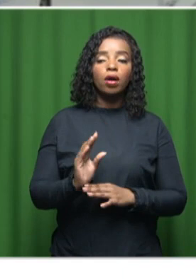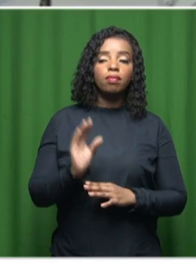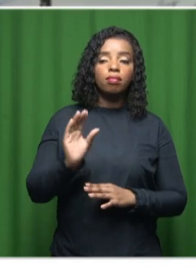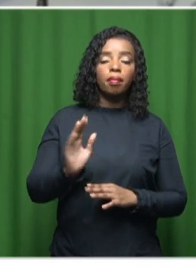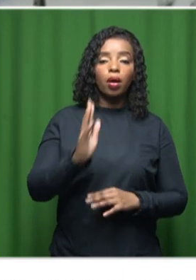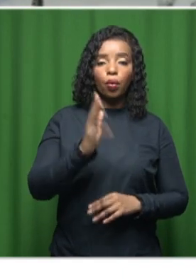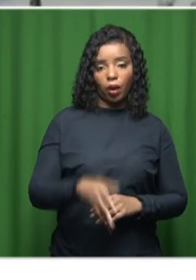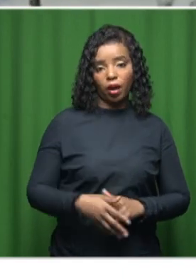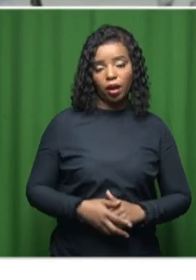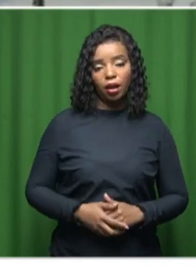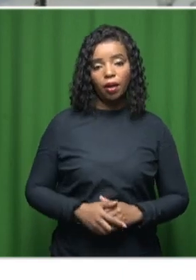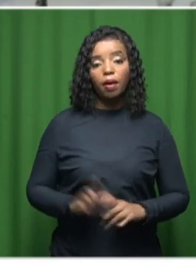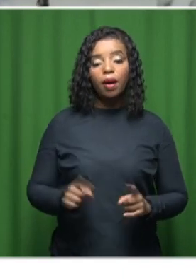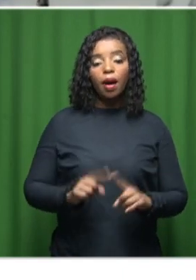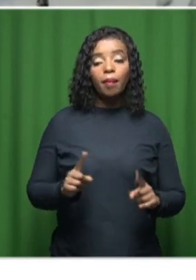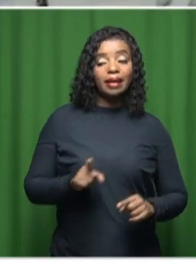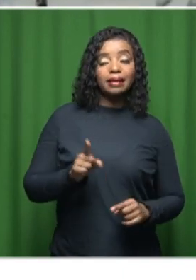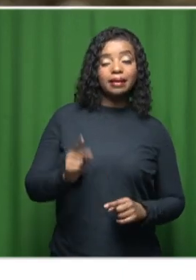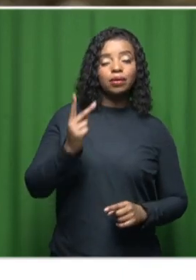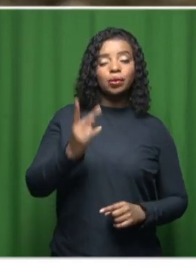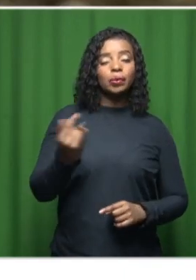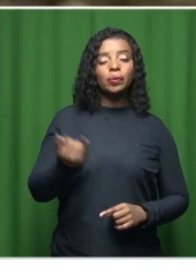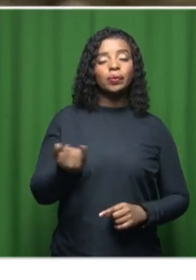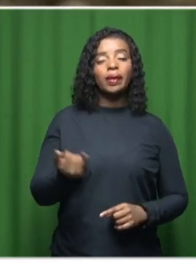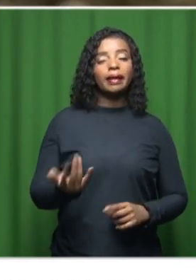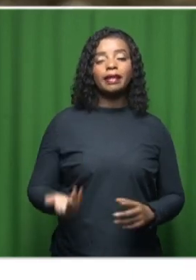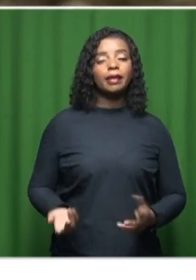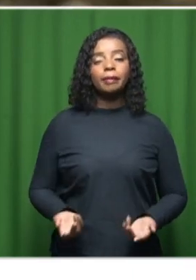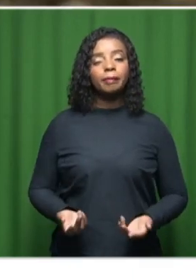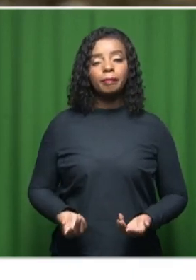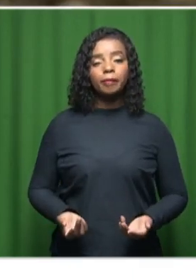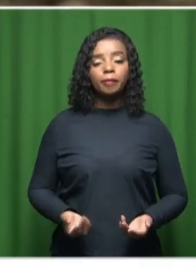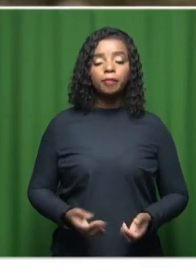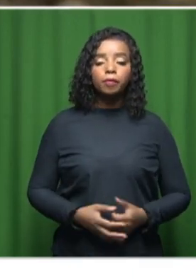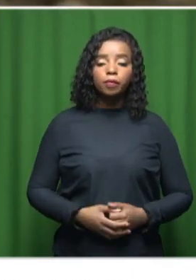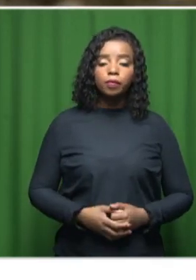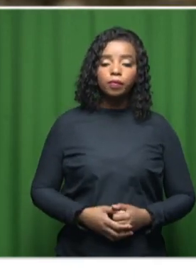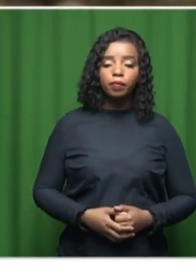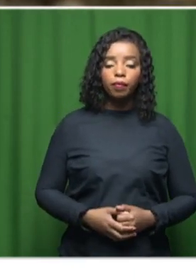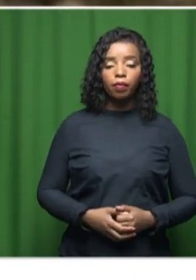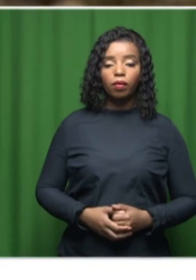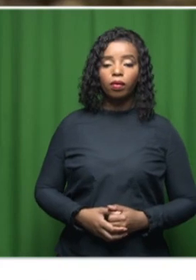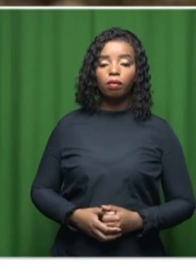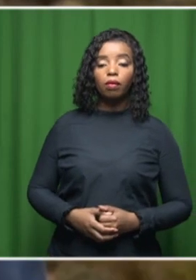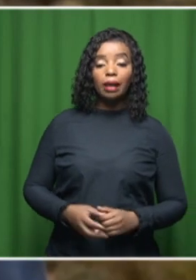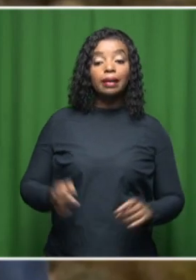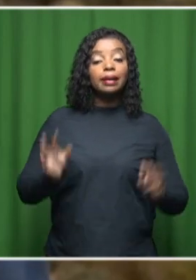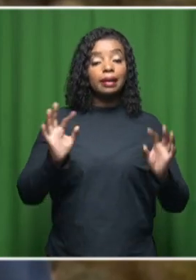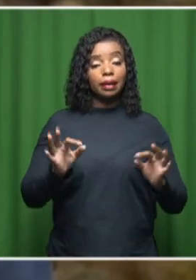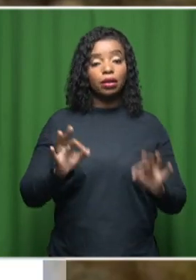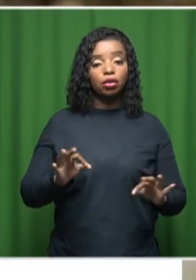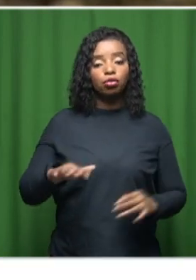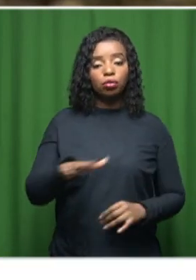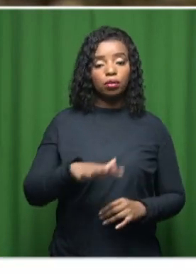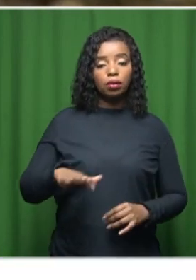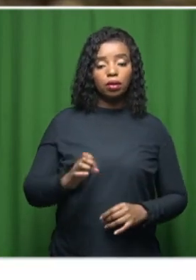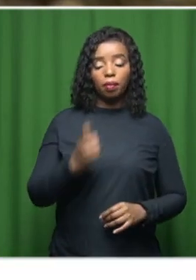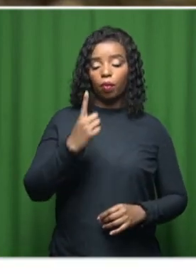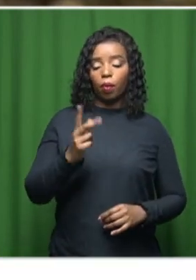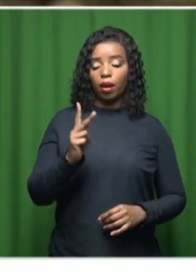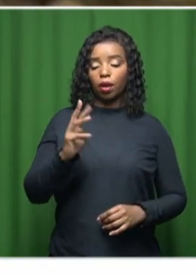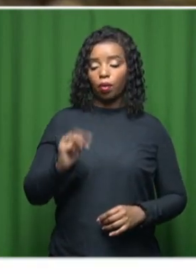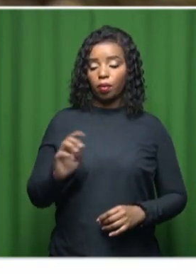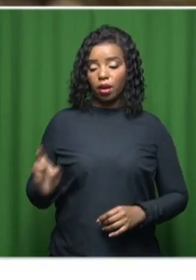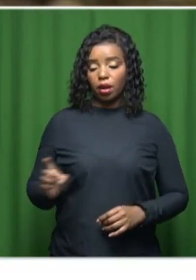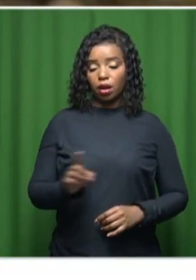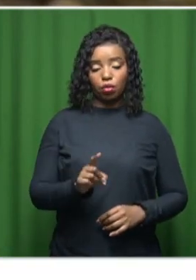how exactly will the station look like? The actual site will be around about 1 kilometer by 1 kilometer that will be